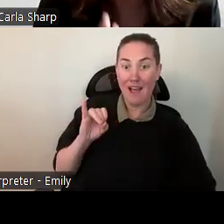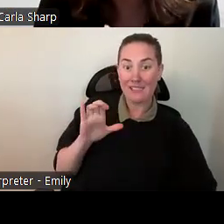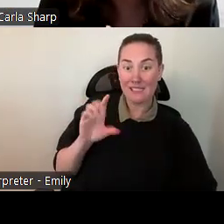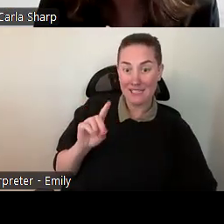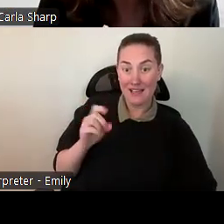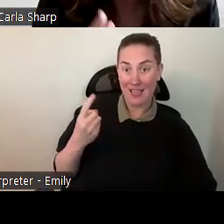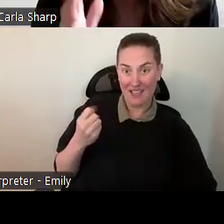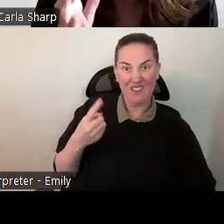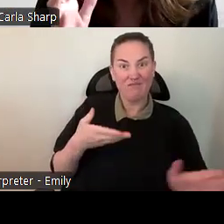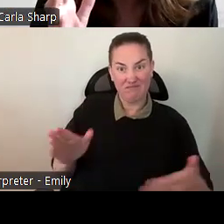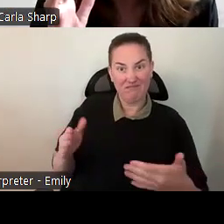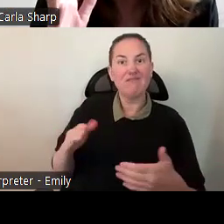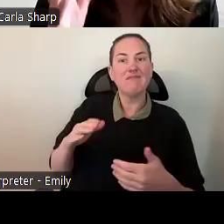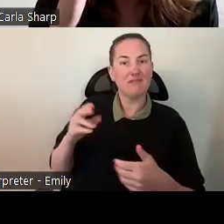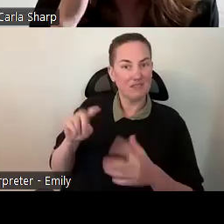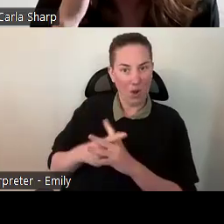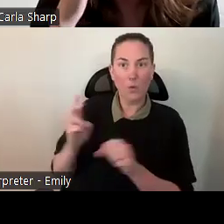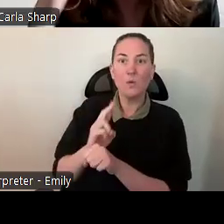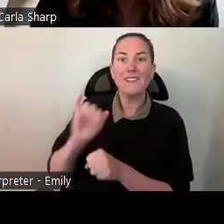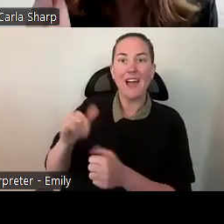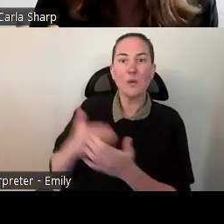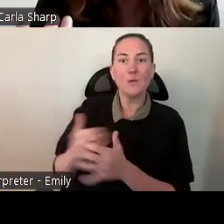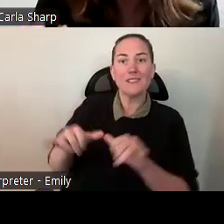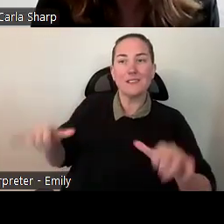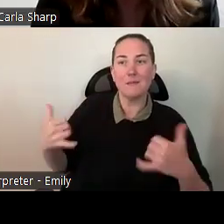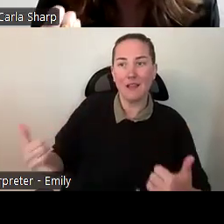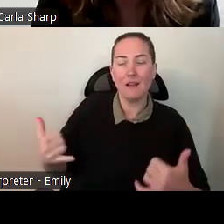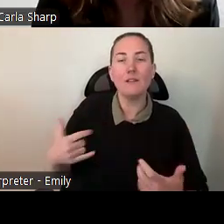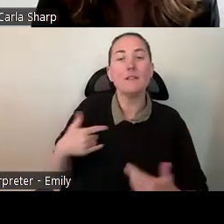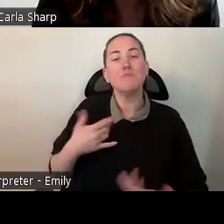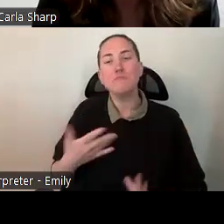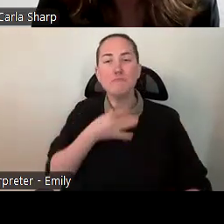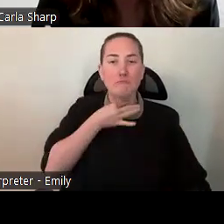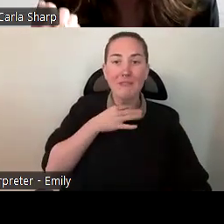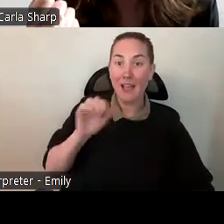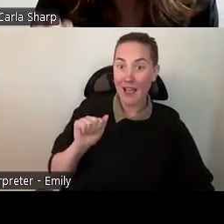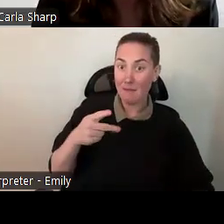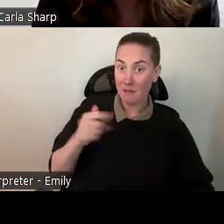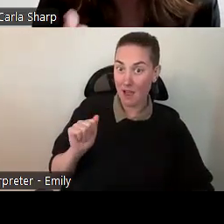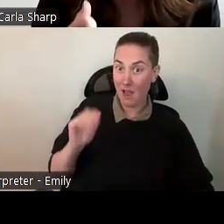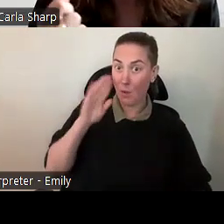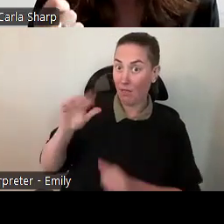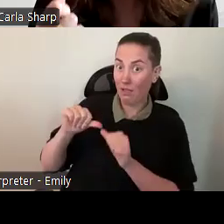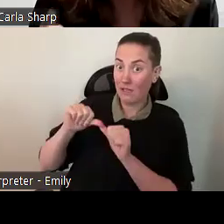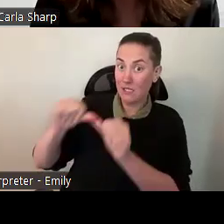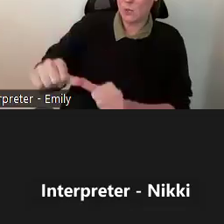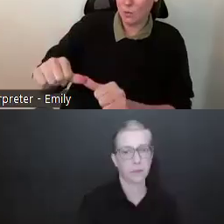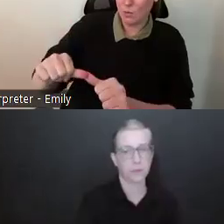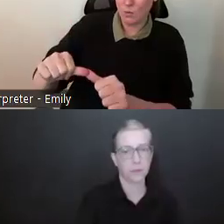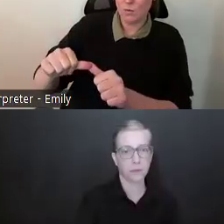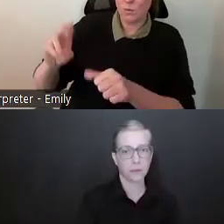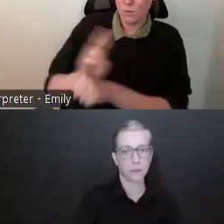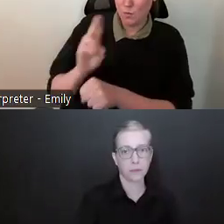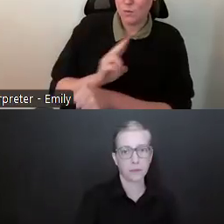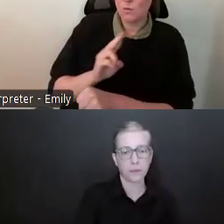new system. And so I'm curious to see if the APA will continue to use the